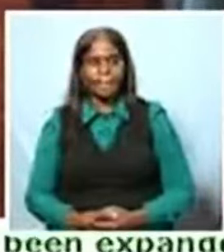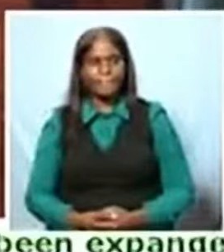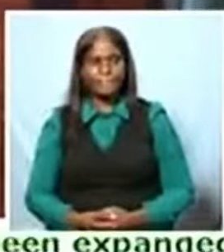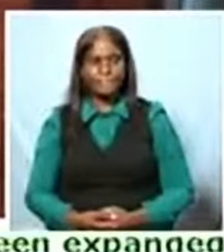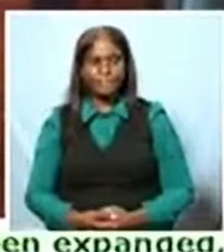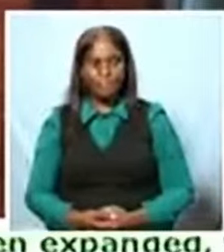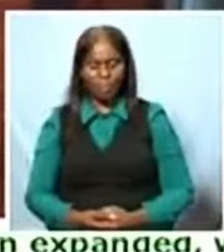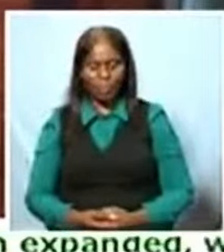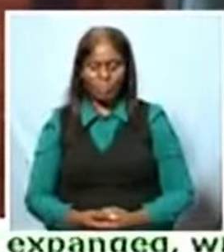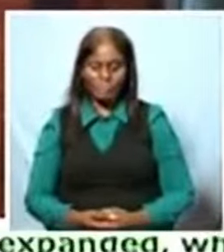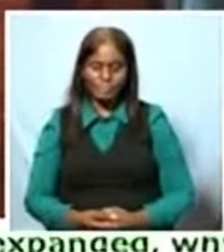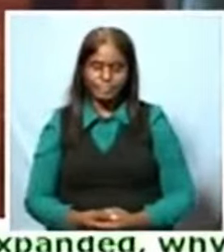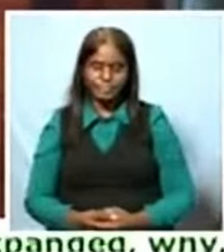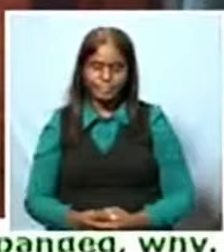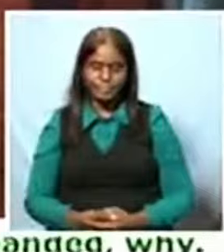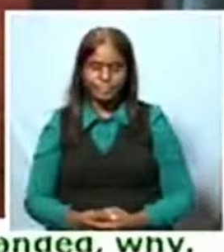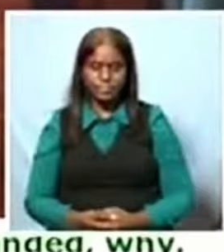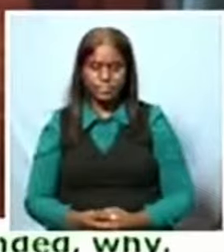Thank you very much.